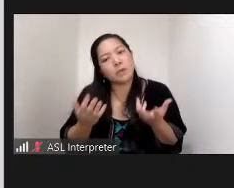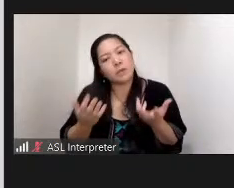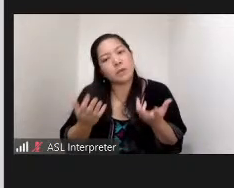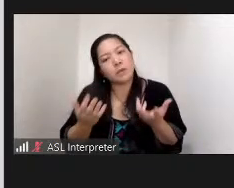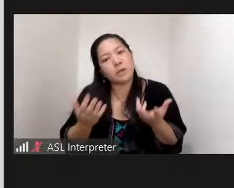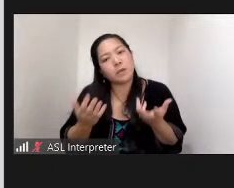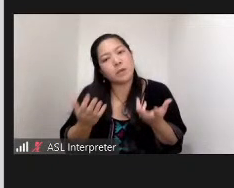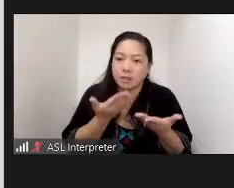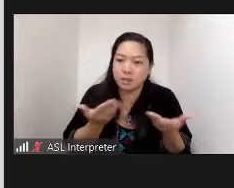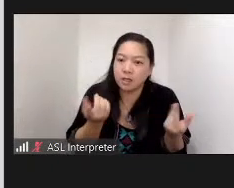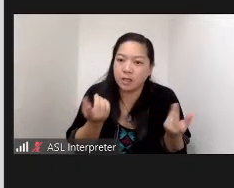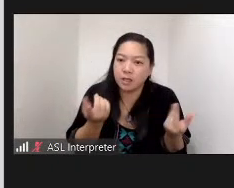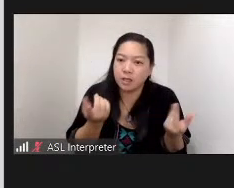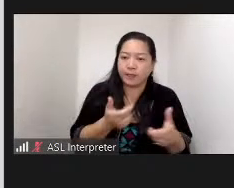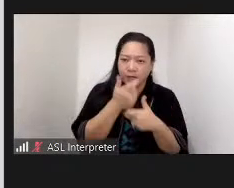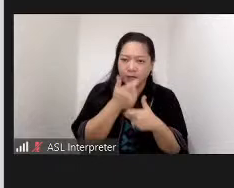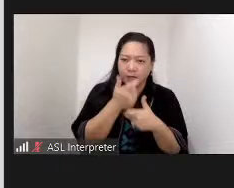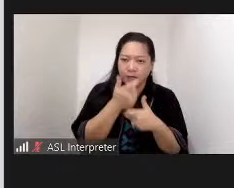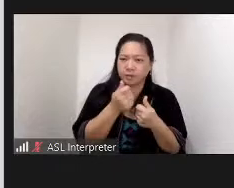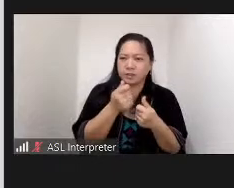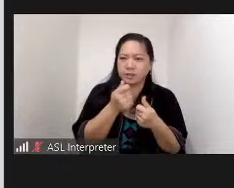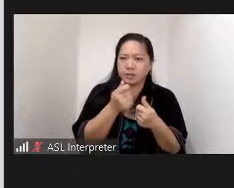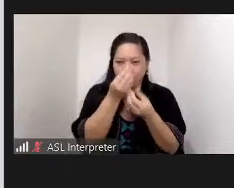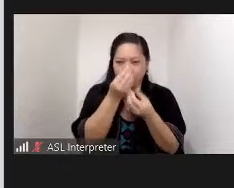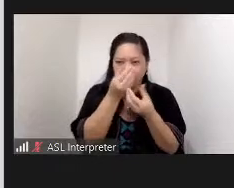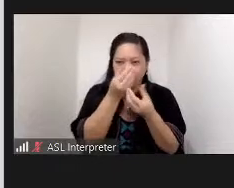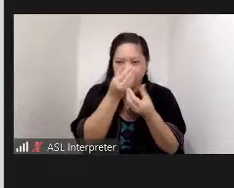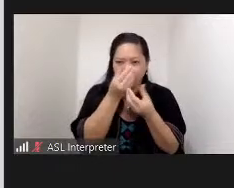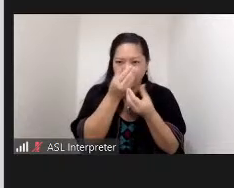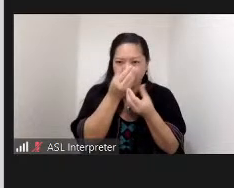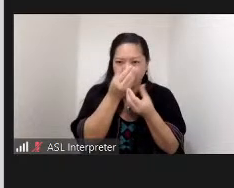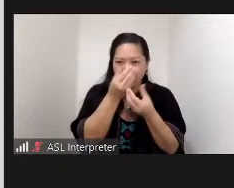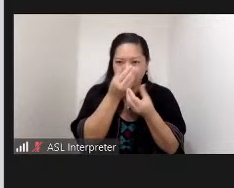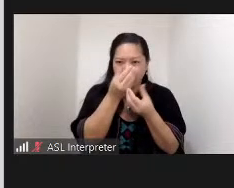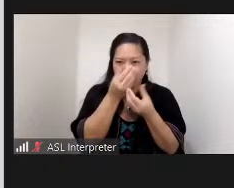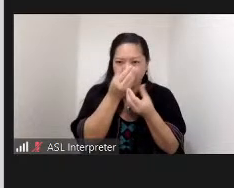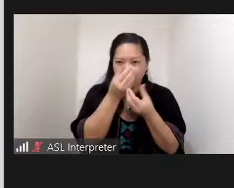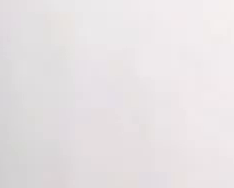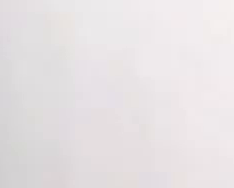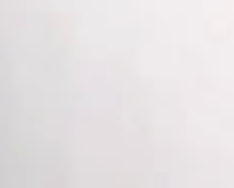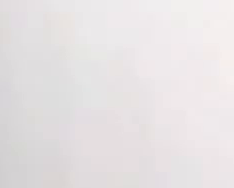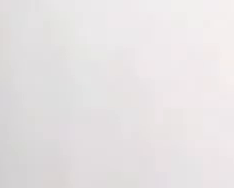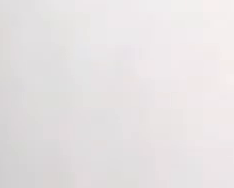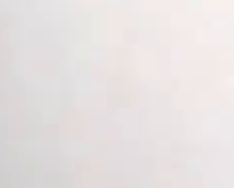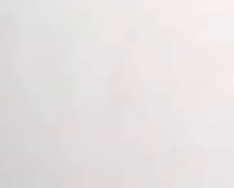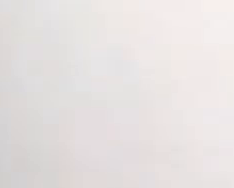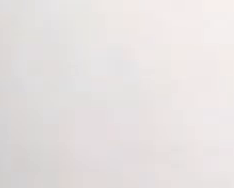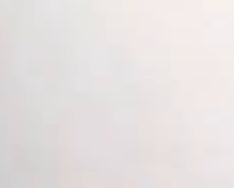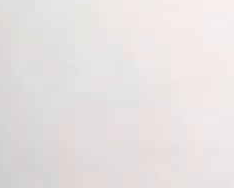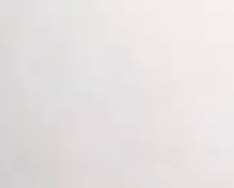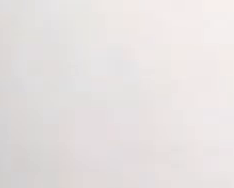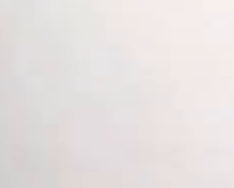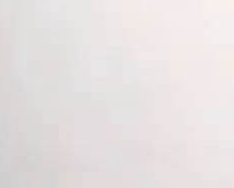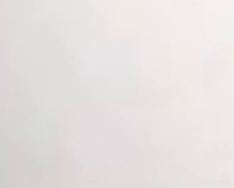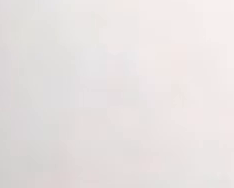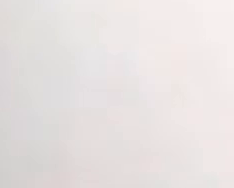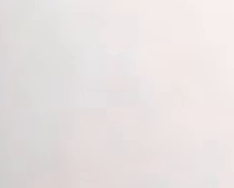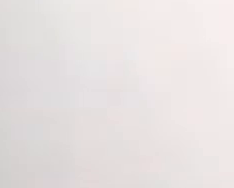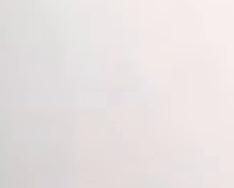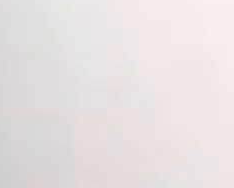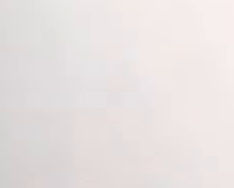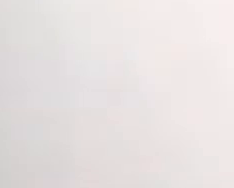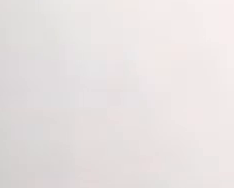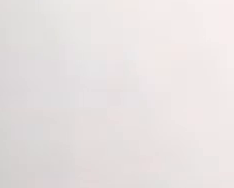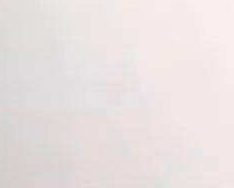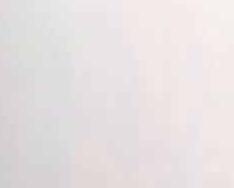interested in. Can I get the slide? All right, everyone. So now we're going to talk about the